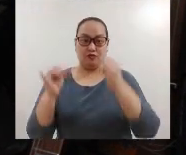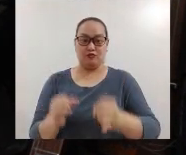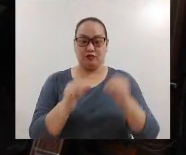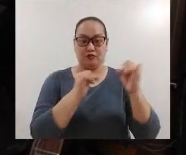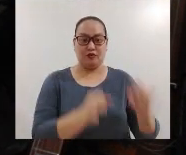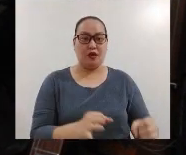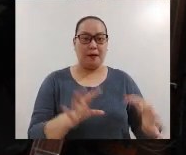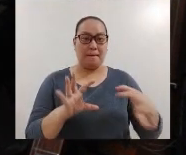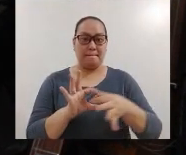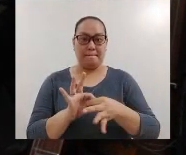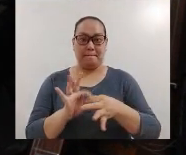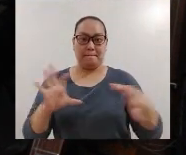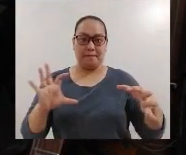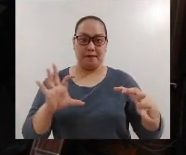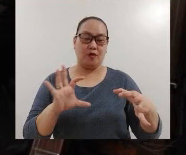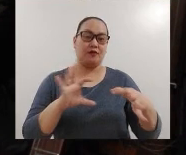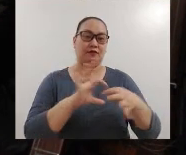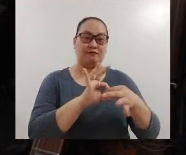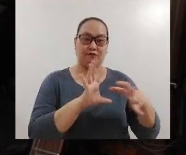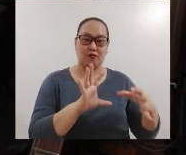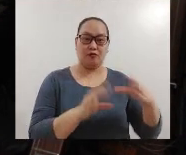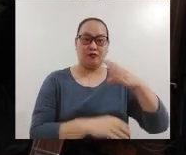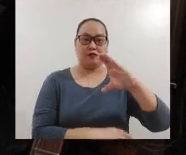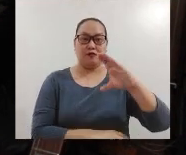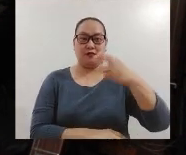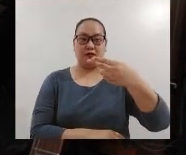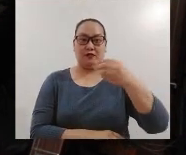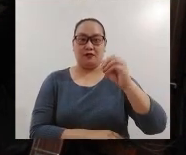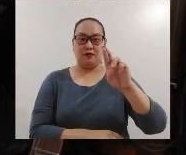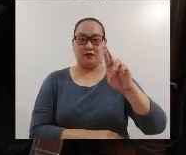chord, like this.